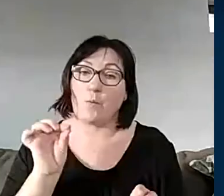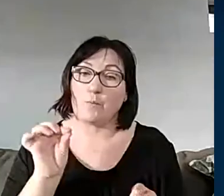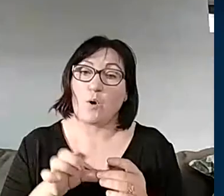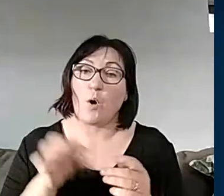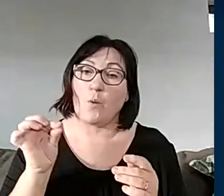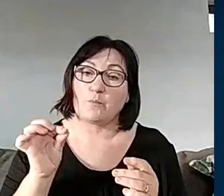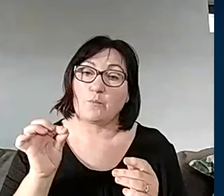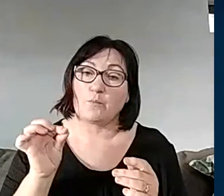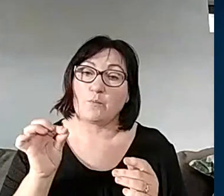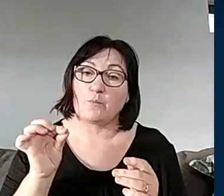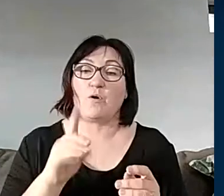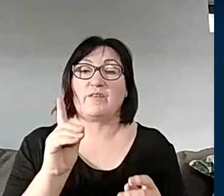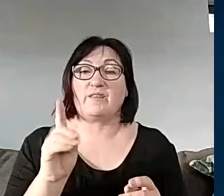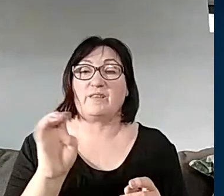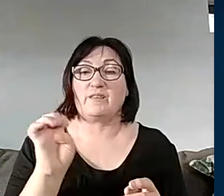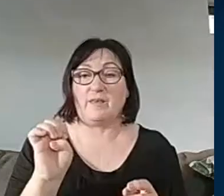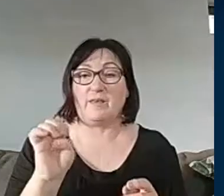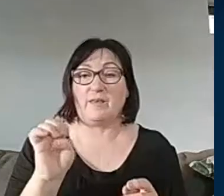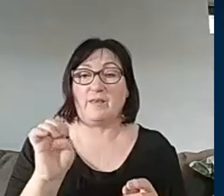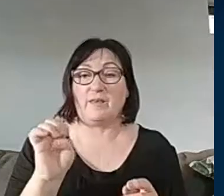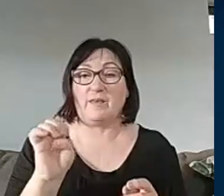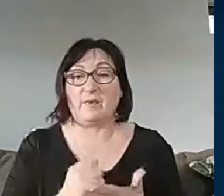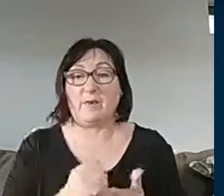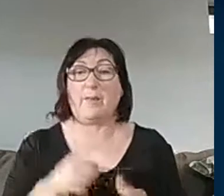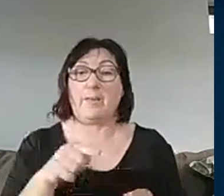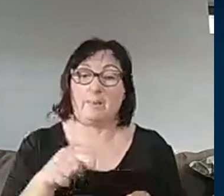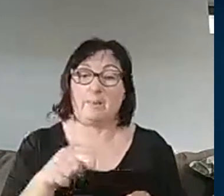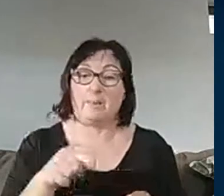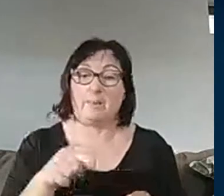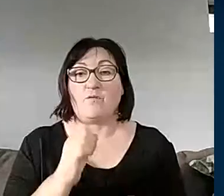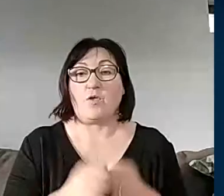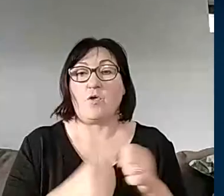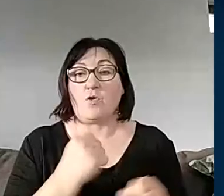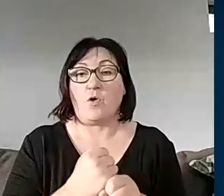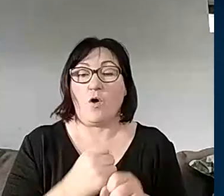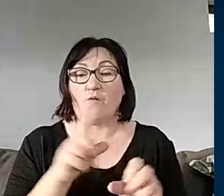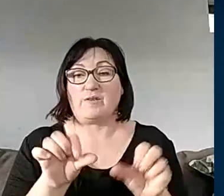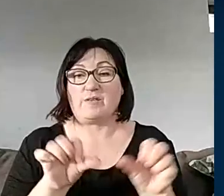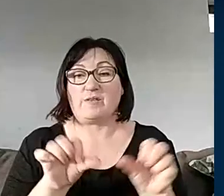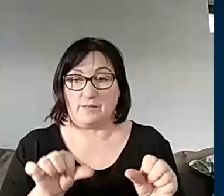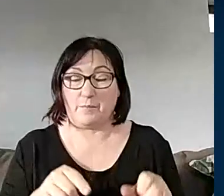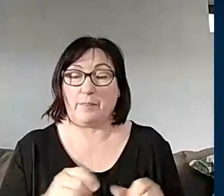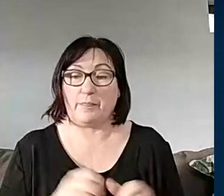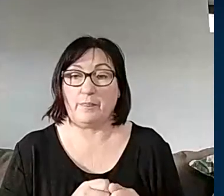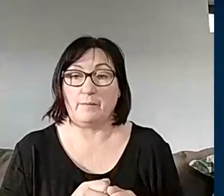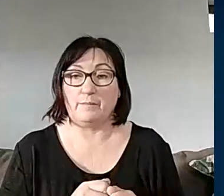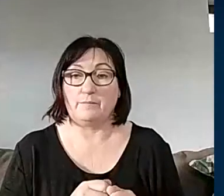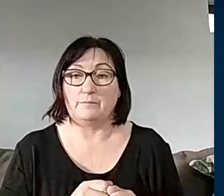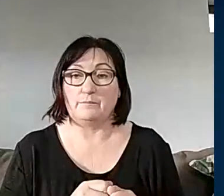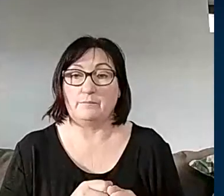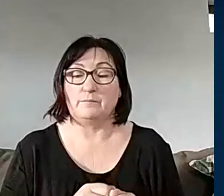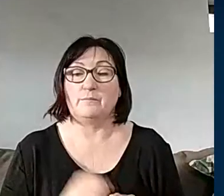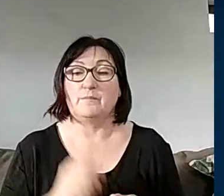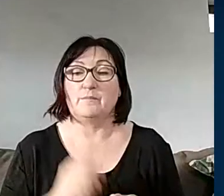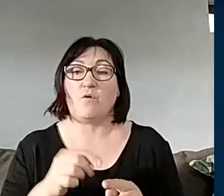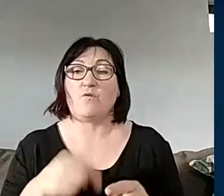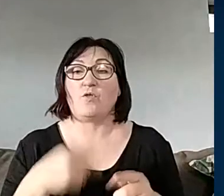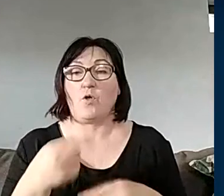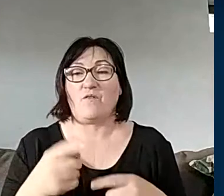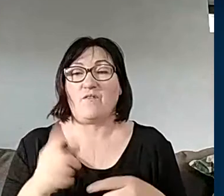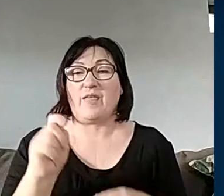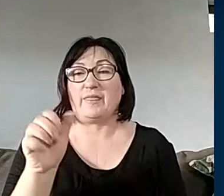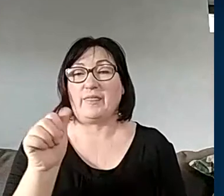deregistration is effective from the beginning of the year of assessment. So in saying that, for turnover tax, it always runs, or the tax year